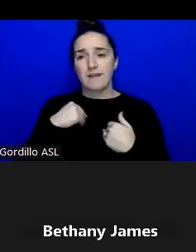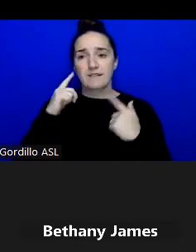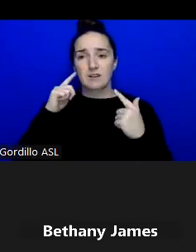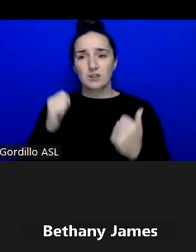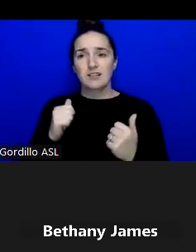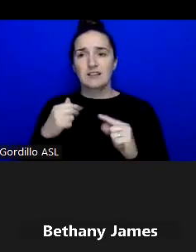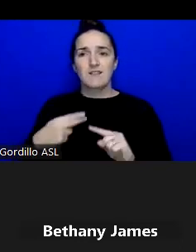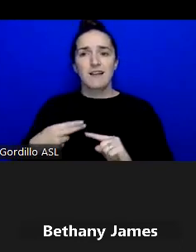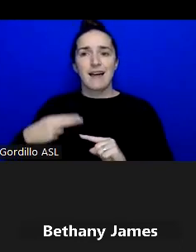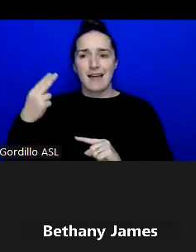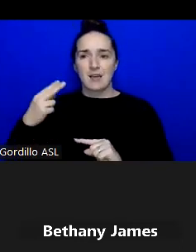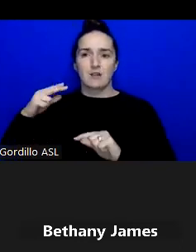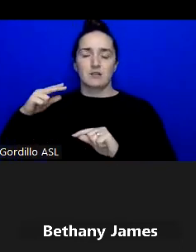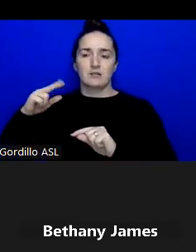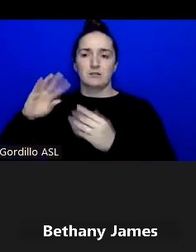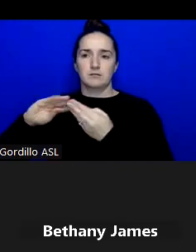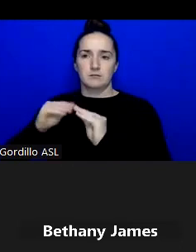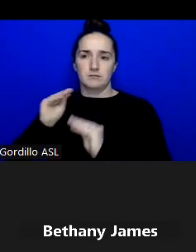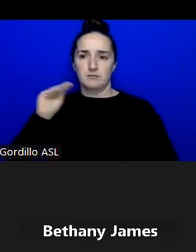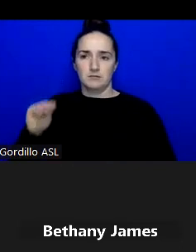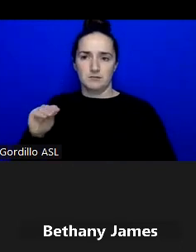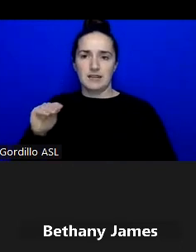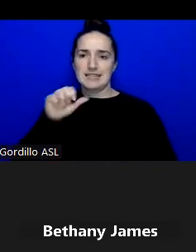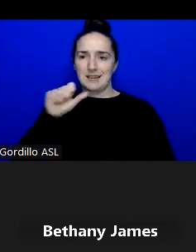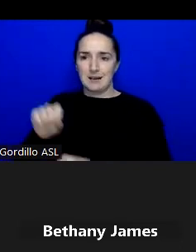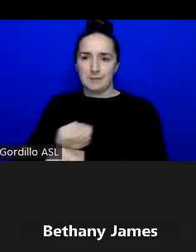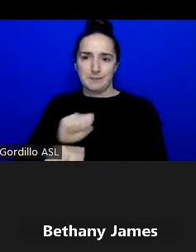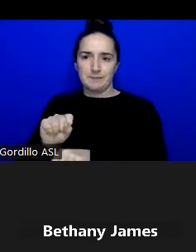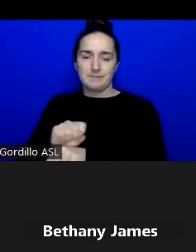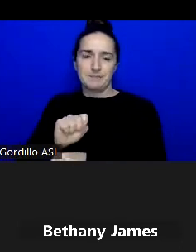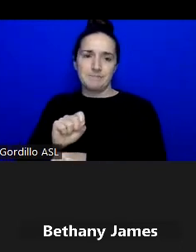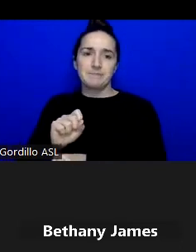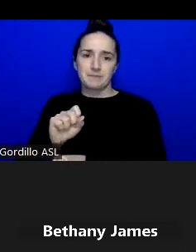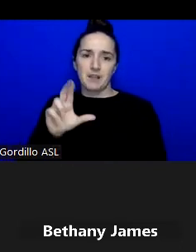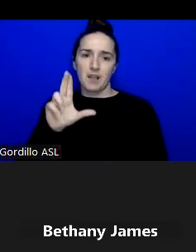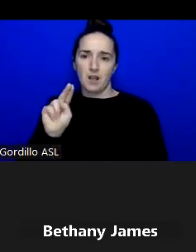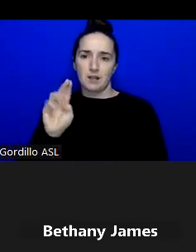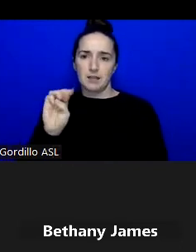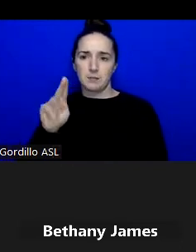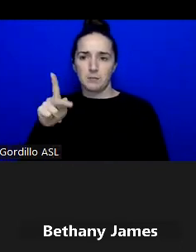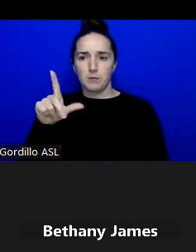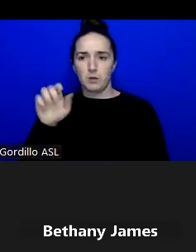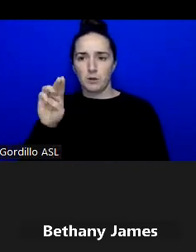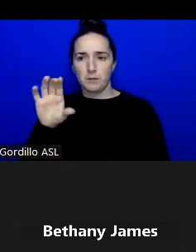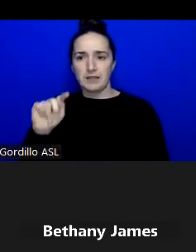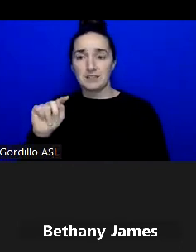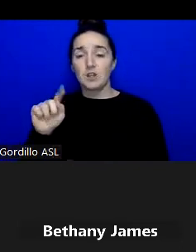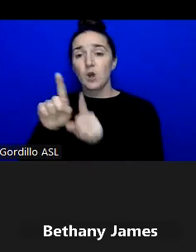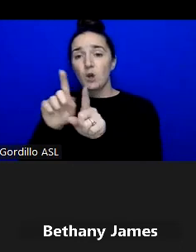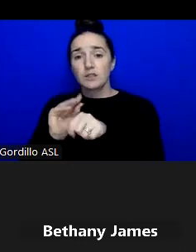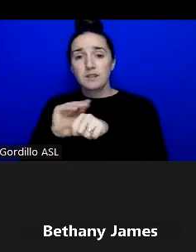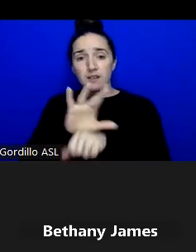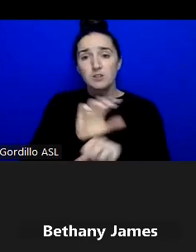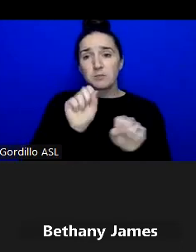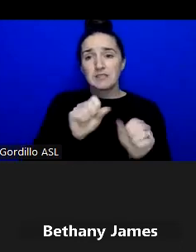unemployment, and that's pretty significant. There's also significant correlations with income potential. There's been lots